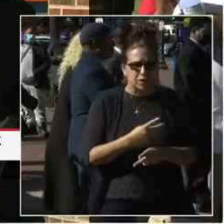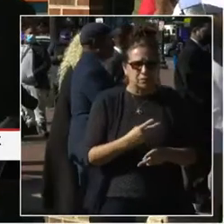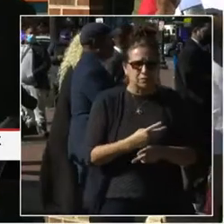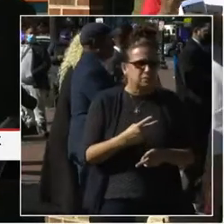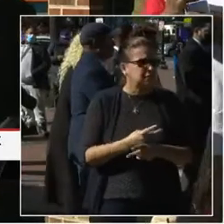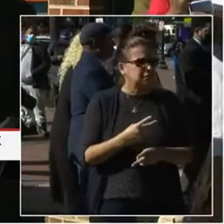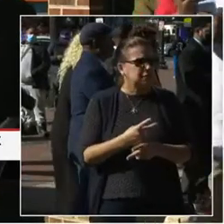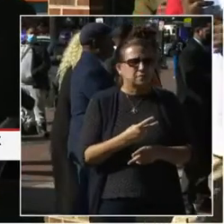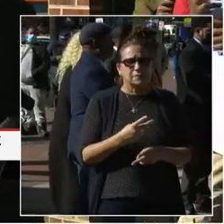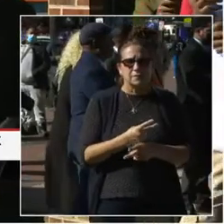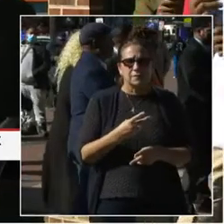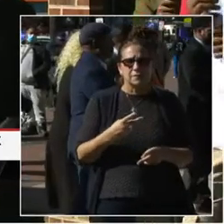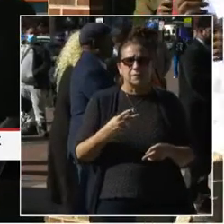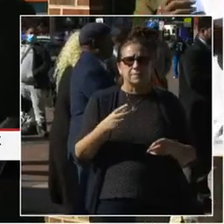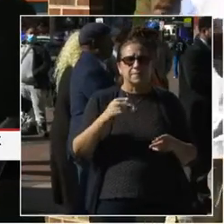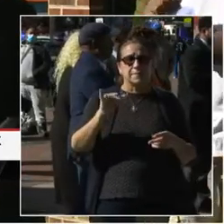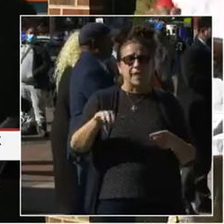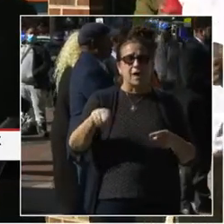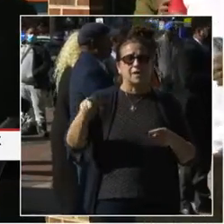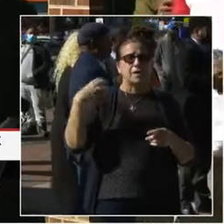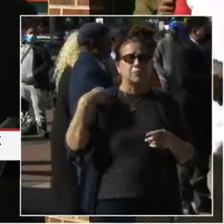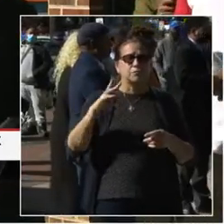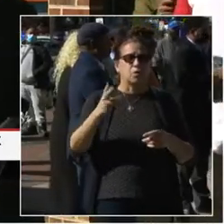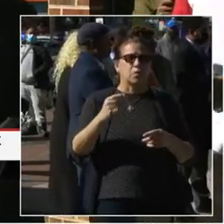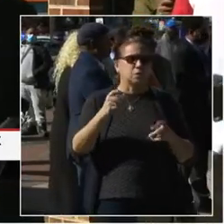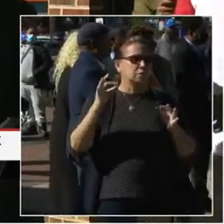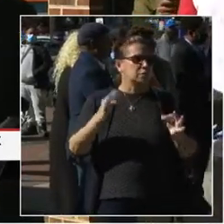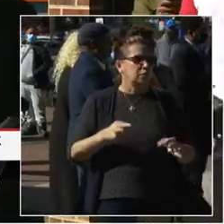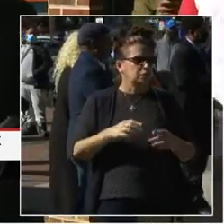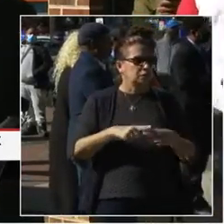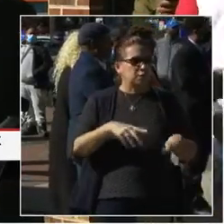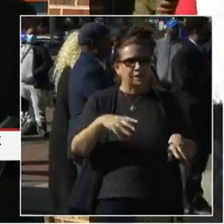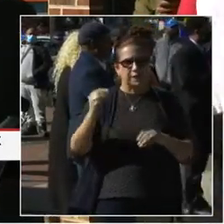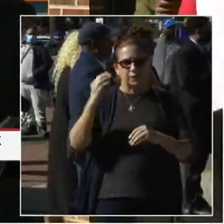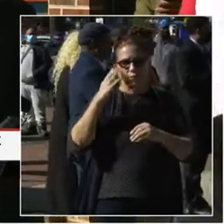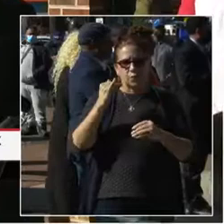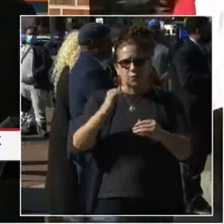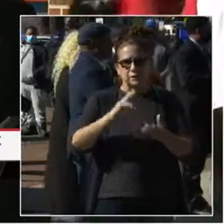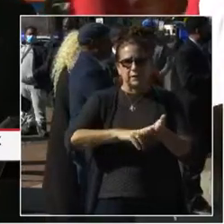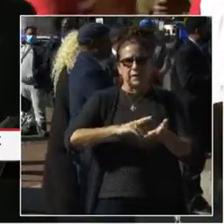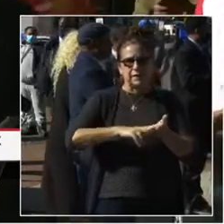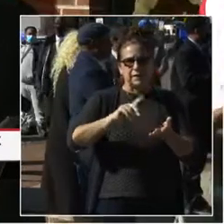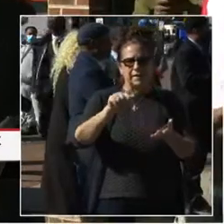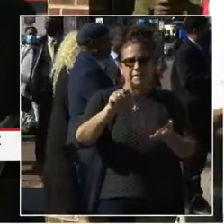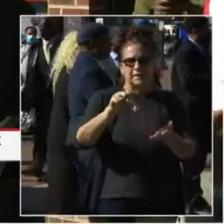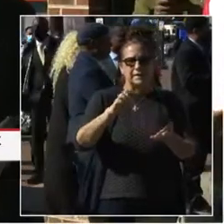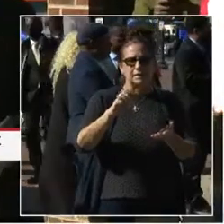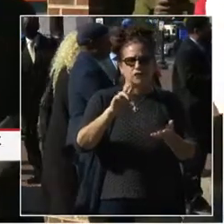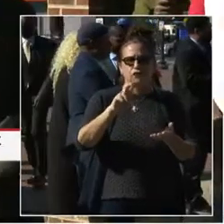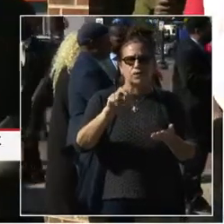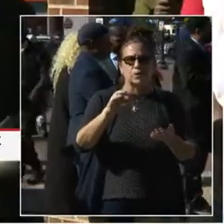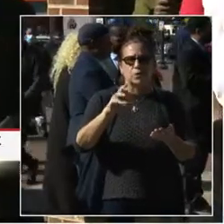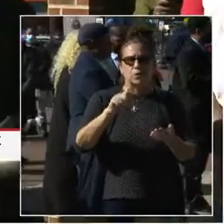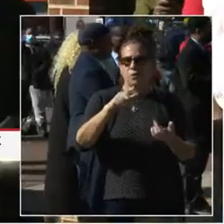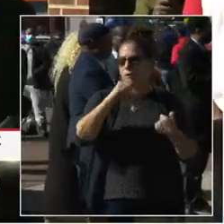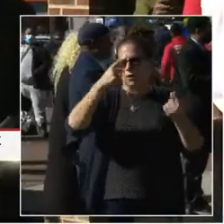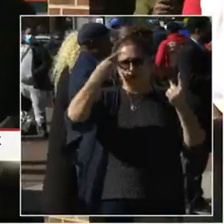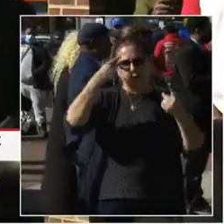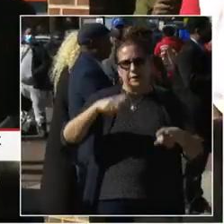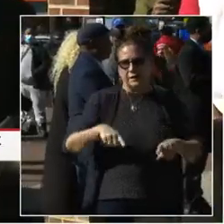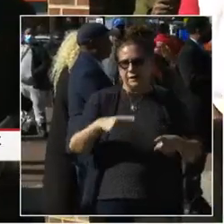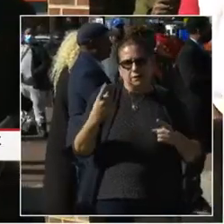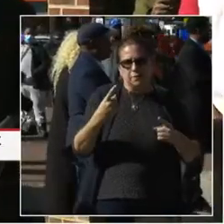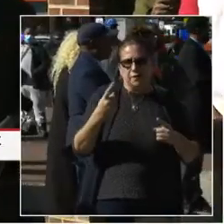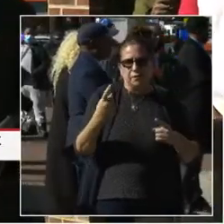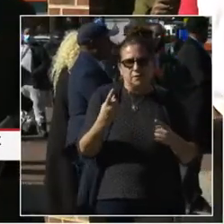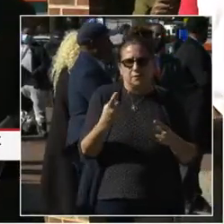important to us moving forward is that the Wharf continues to be the Wharf, and that there's fish selling going on at the Wharf. And that has